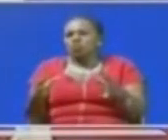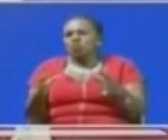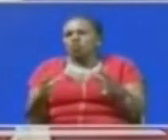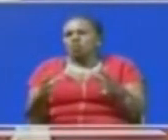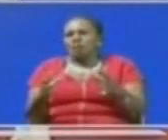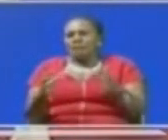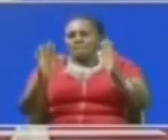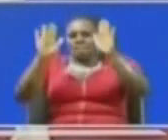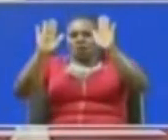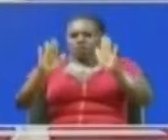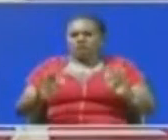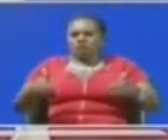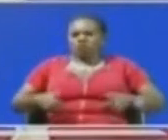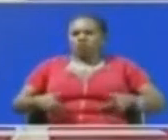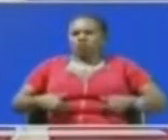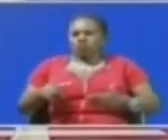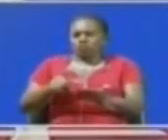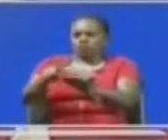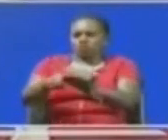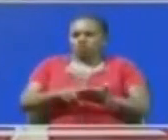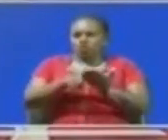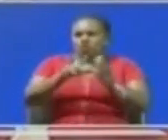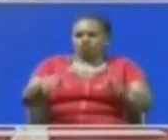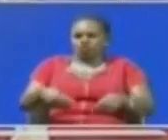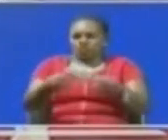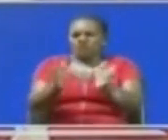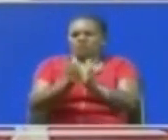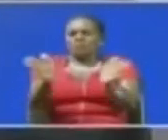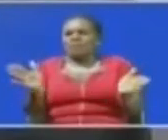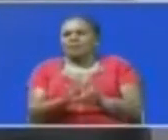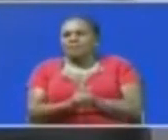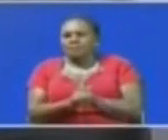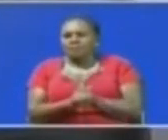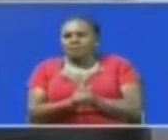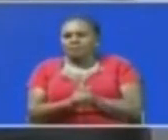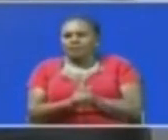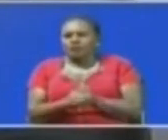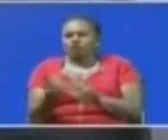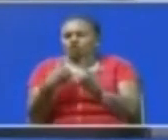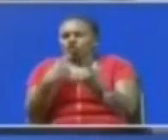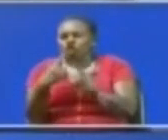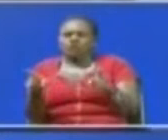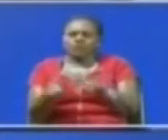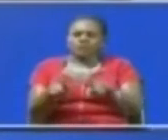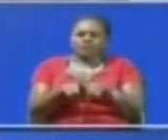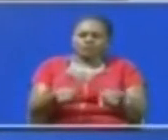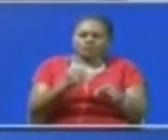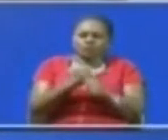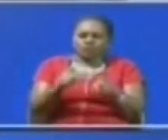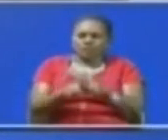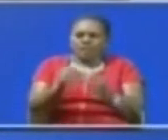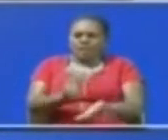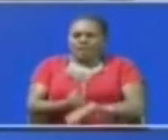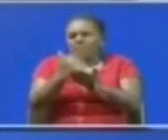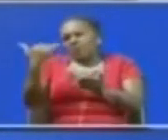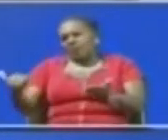key platform for the Youth Fund to reach the masses. Walk, talk the talk, and we have to help young